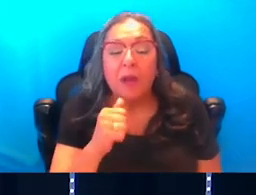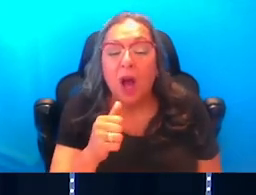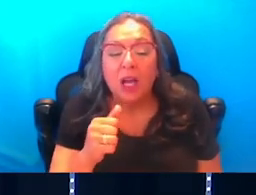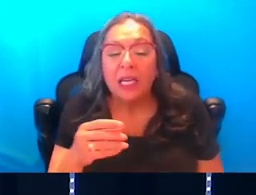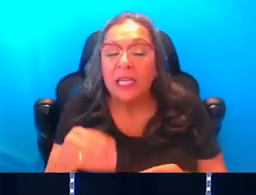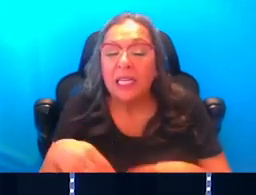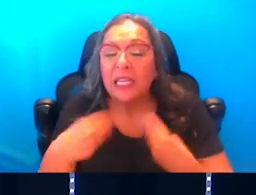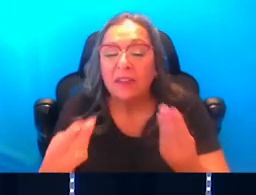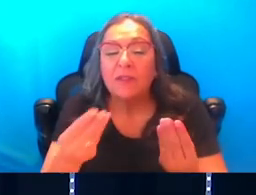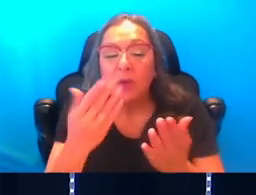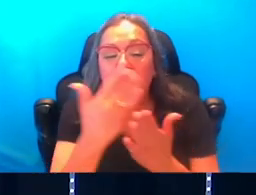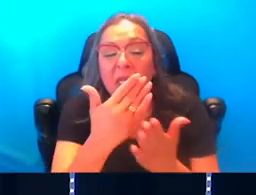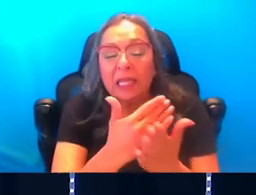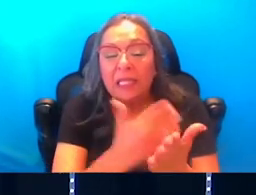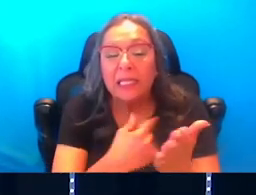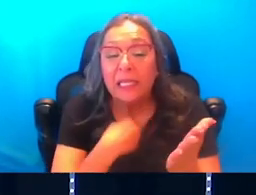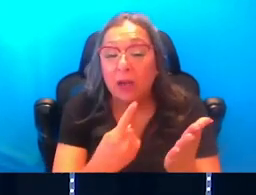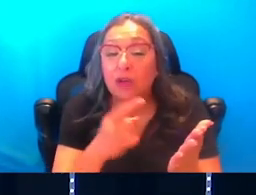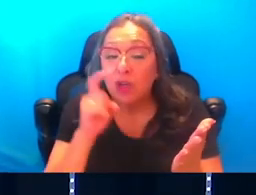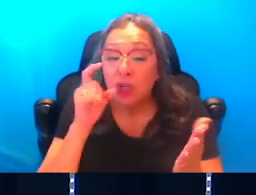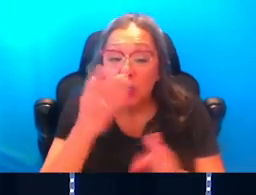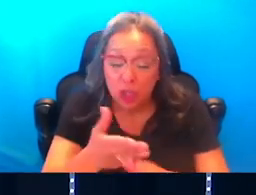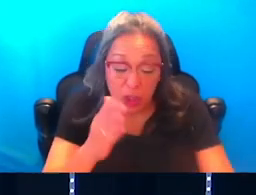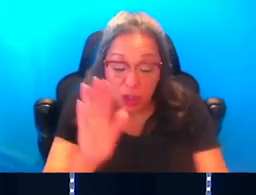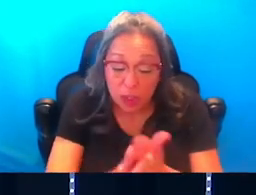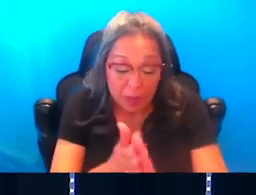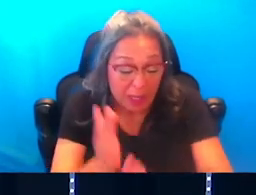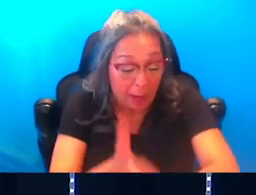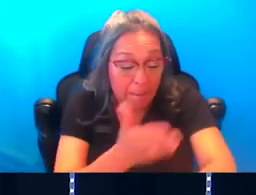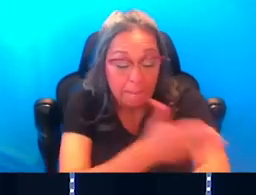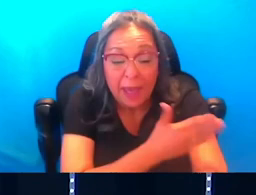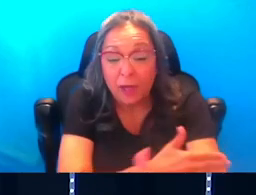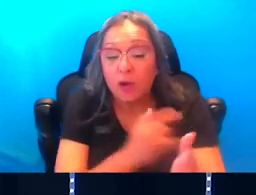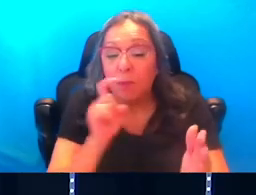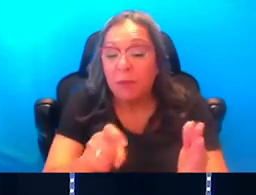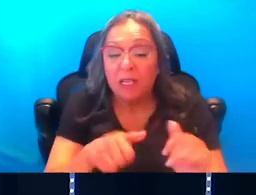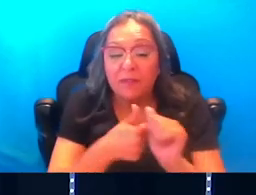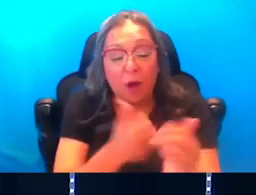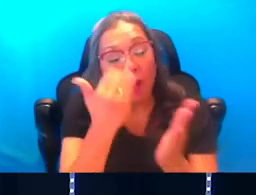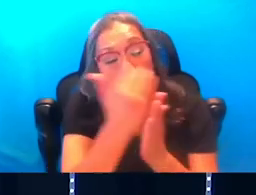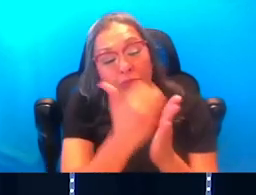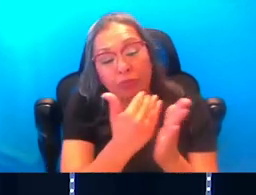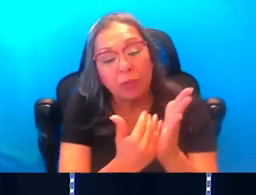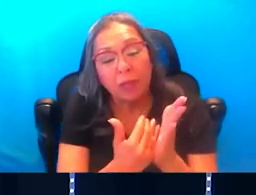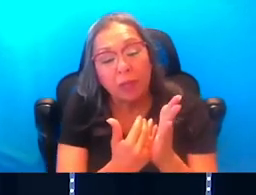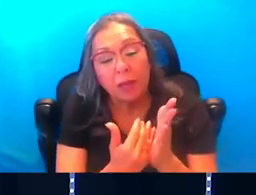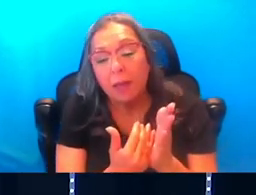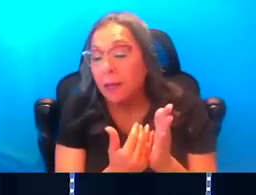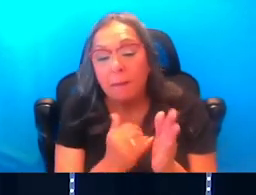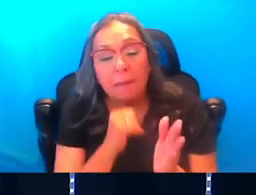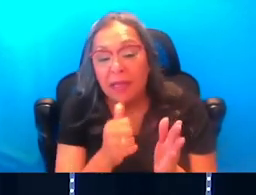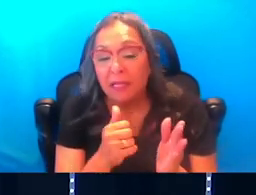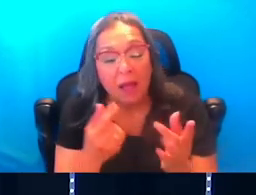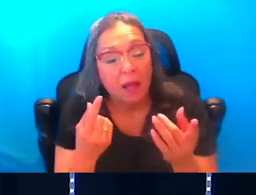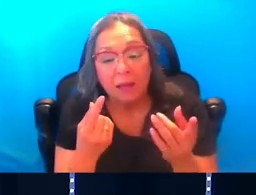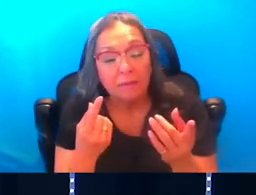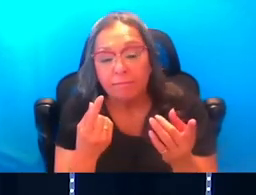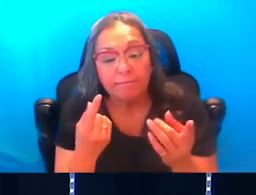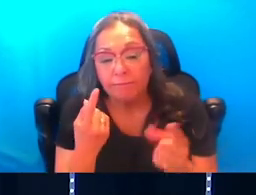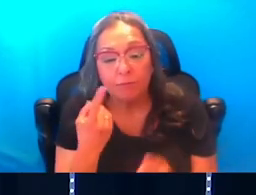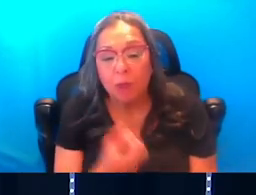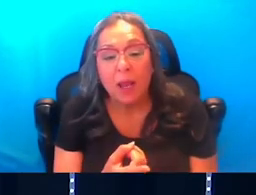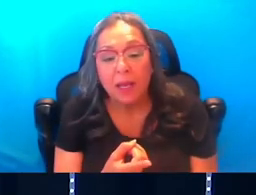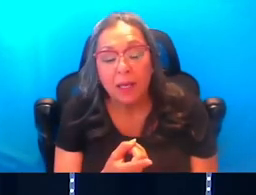better. I'm not going to do that. It's what you want. It's what I want when I read this passage. But that's not it. The